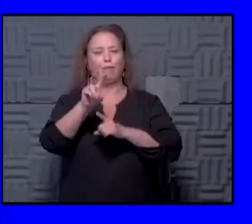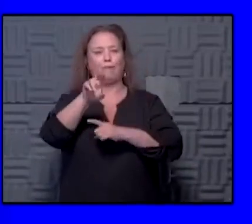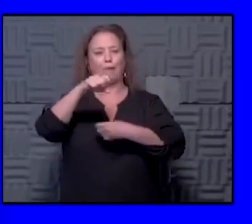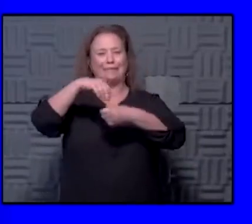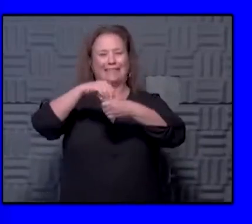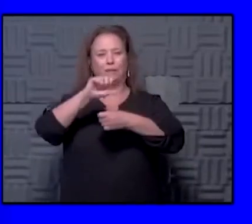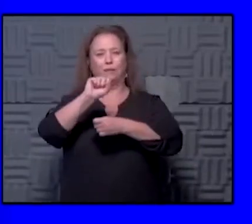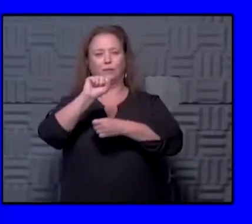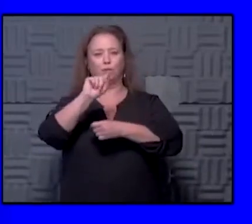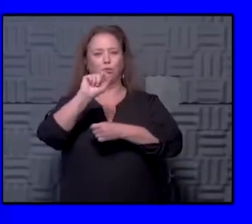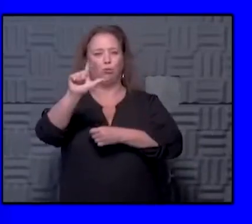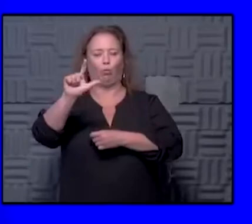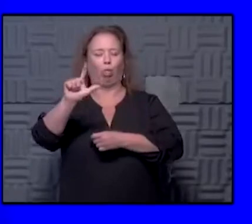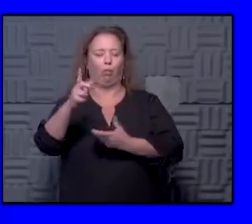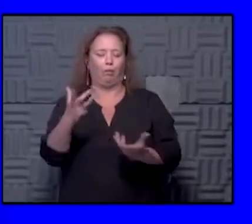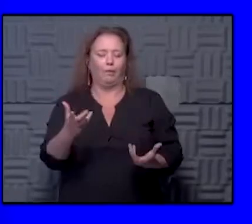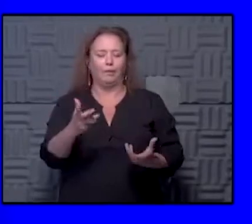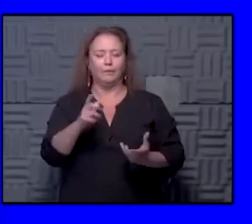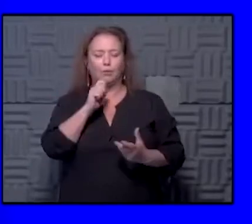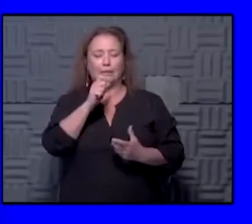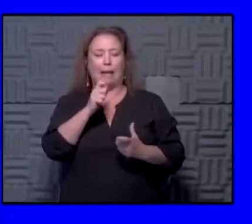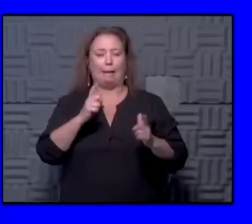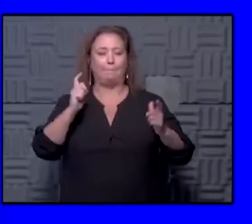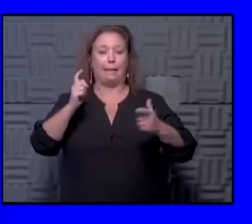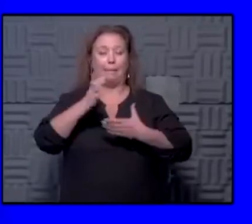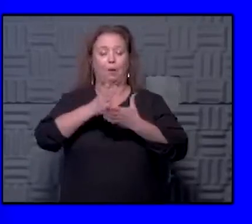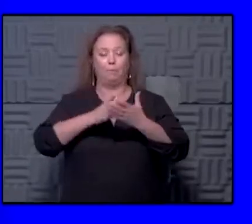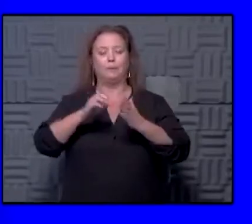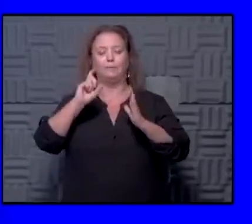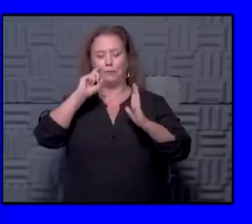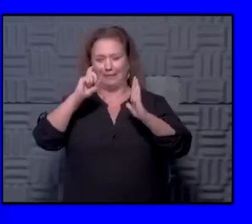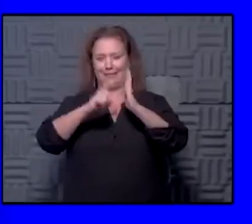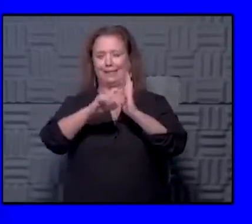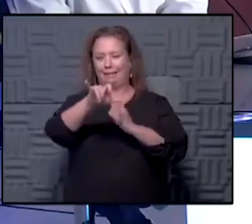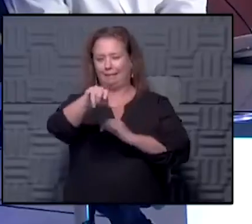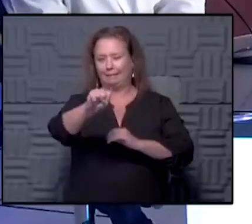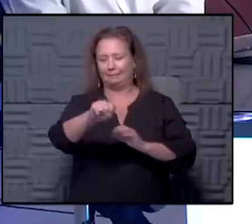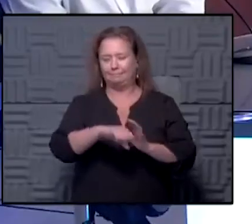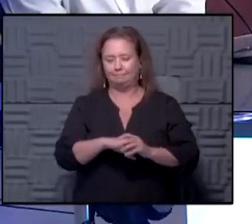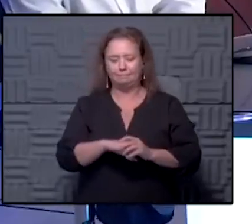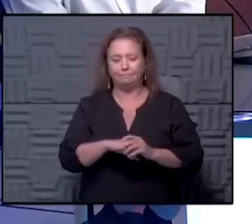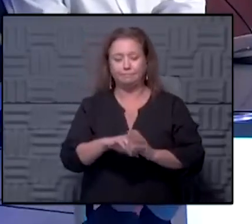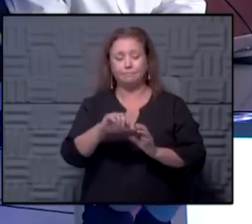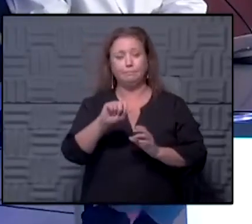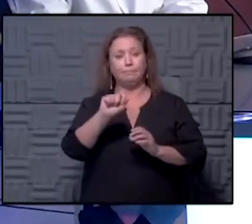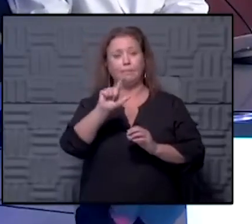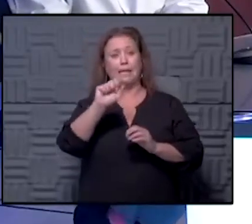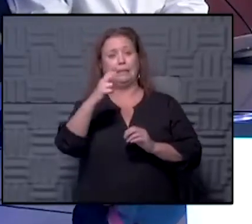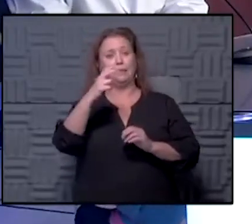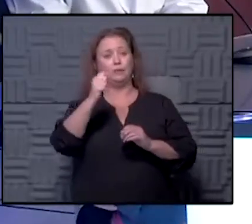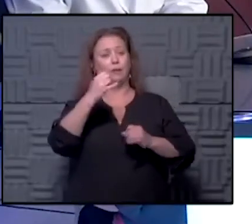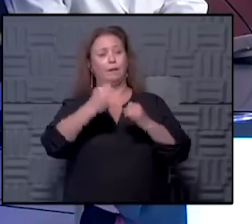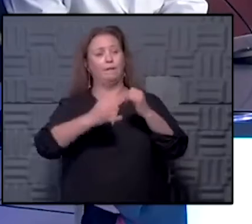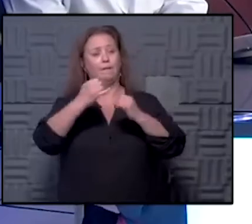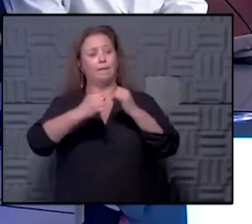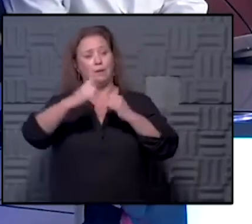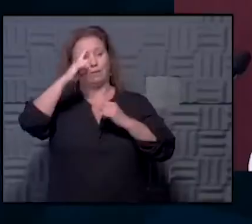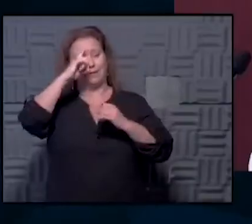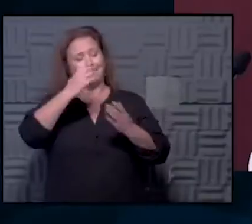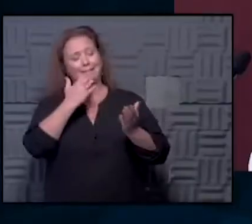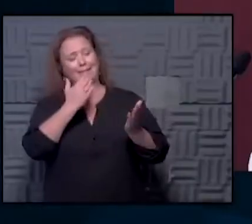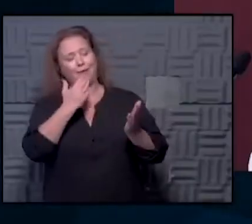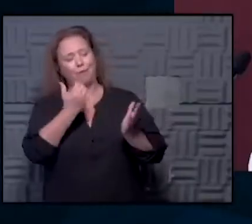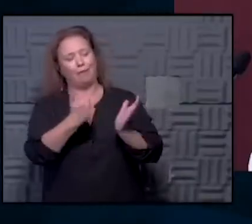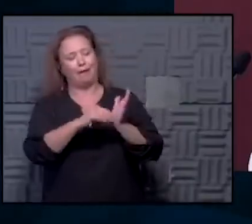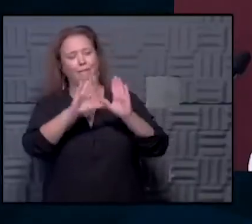doesn't seem as if it's a big part. But yes, you can detect it in stool. Yep. Alicia, final thoughts from the day. And again, thanks for all your